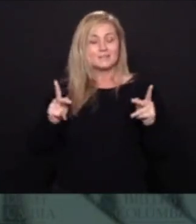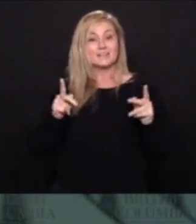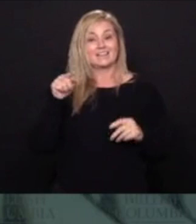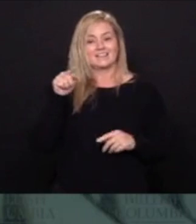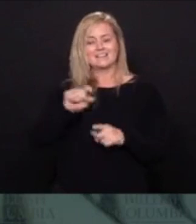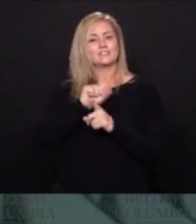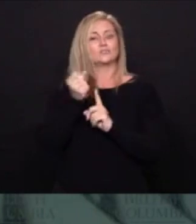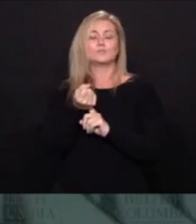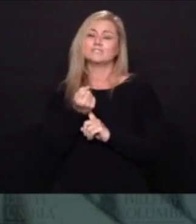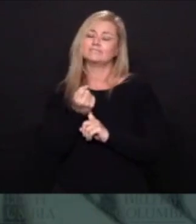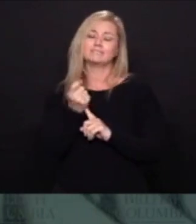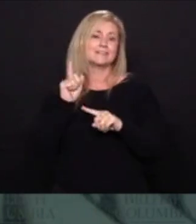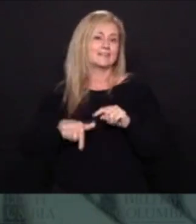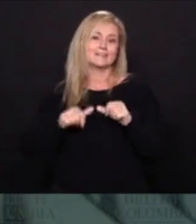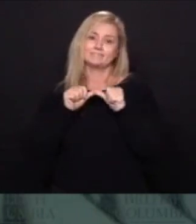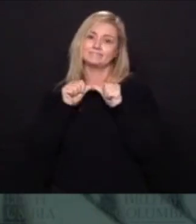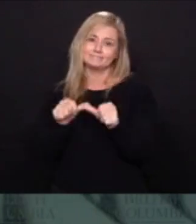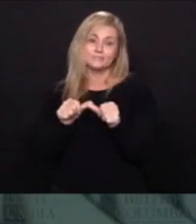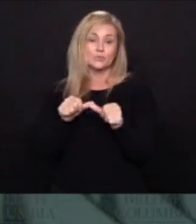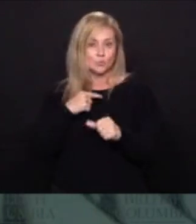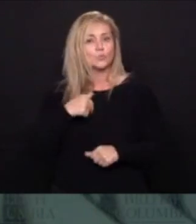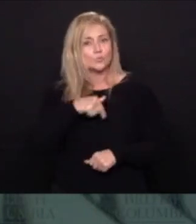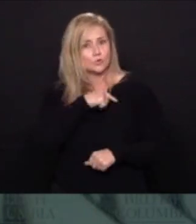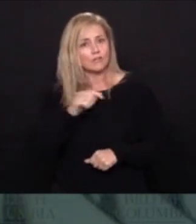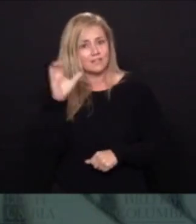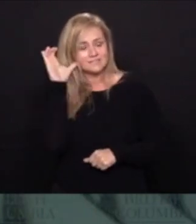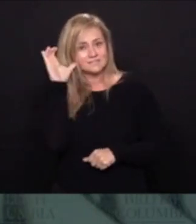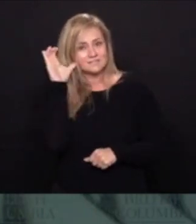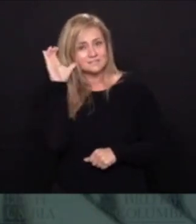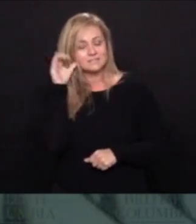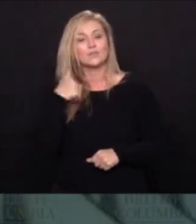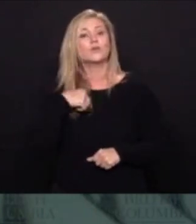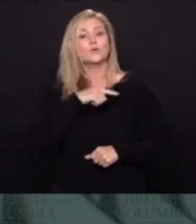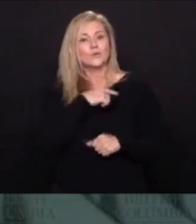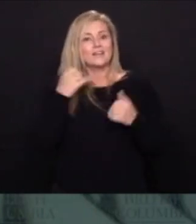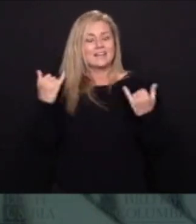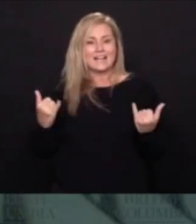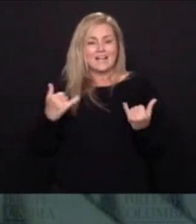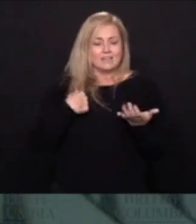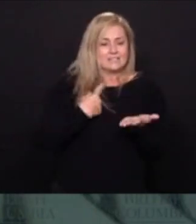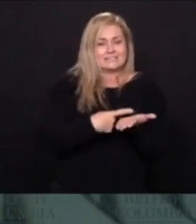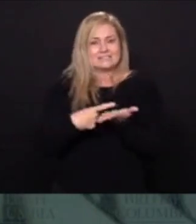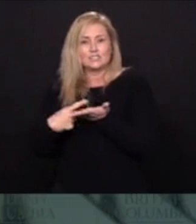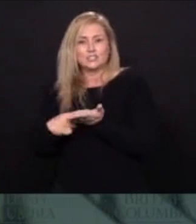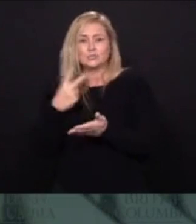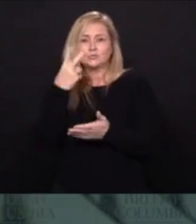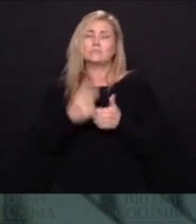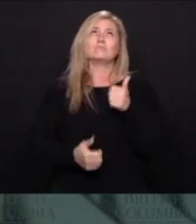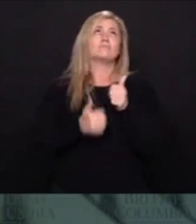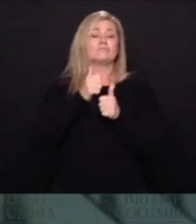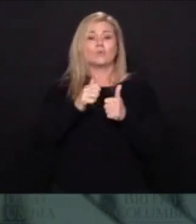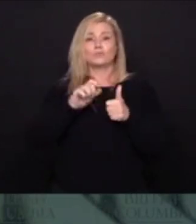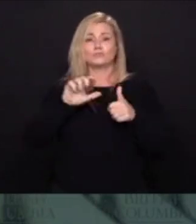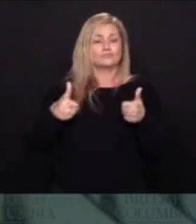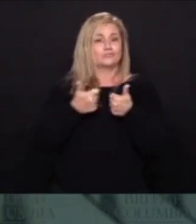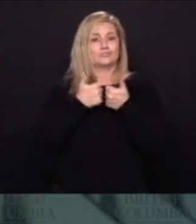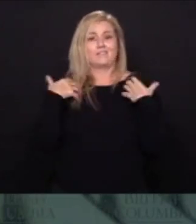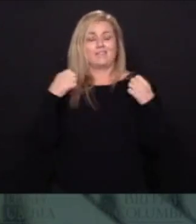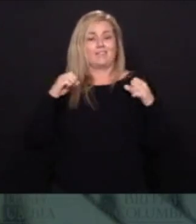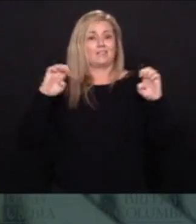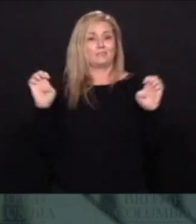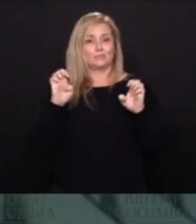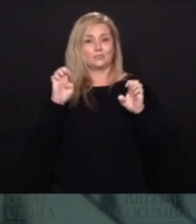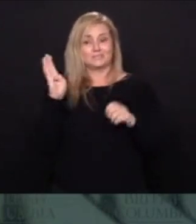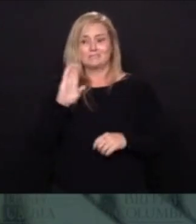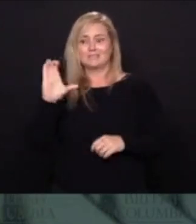is unacceptable, and we're listening. We are at the confluence of 2 of the most challenging health emergencies our province